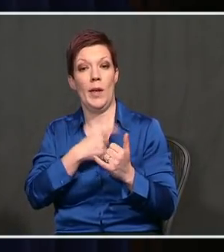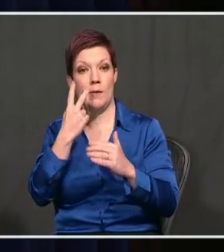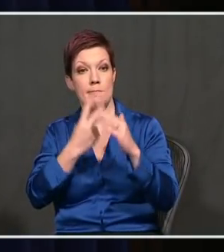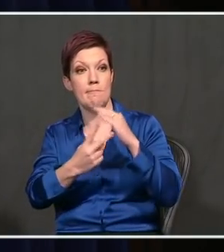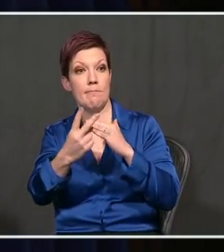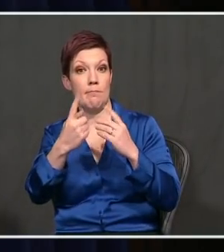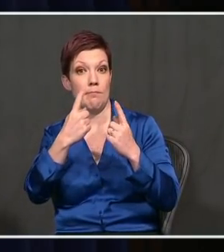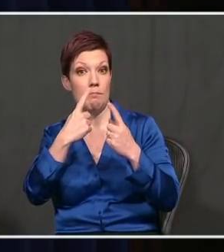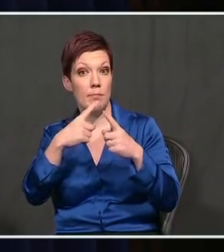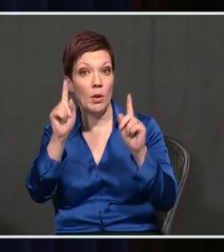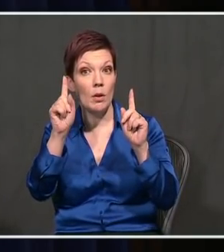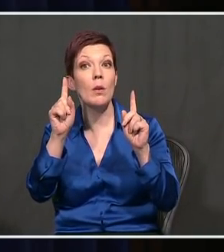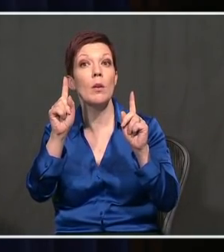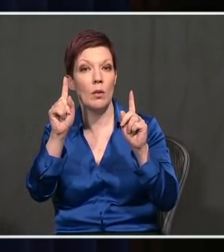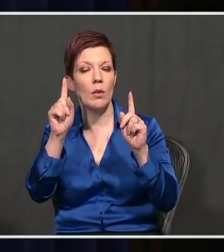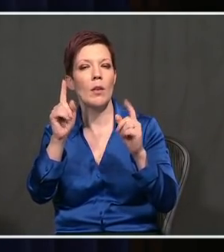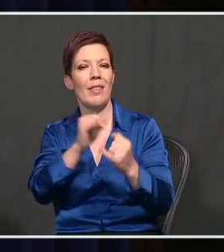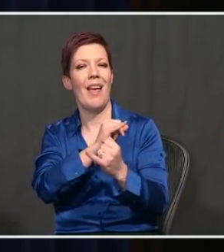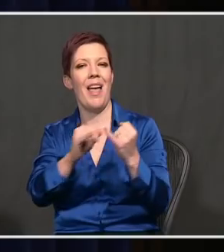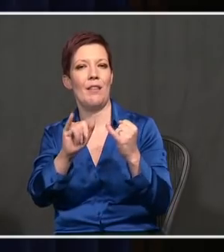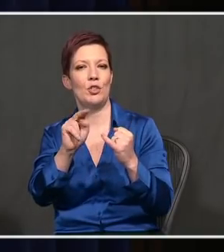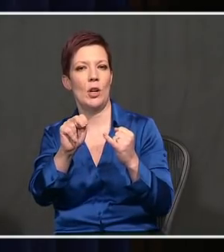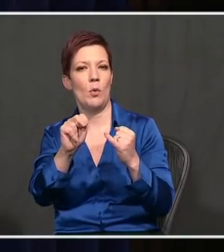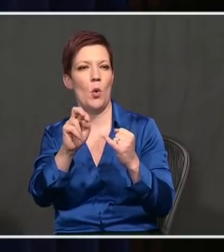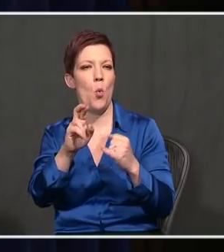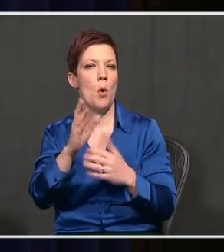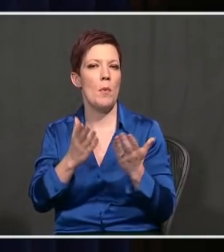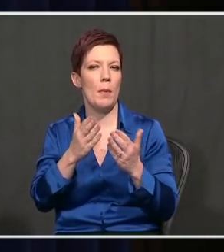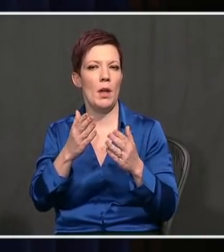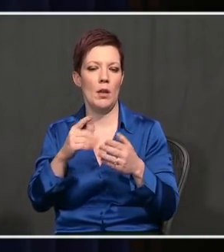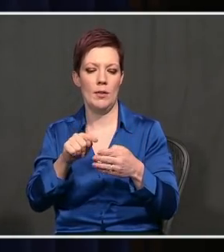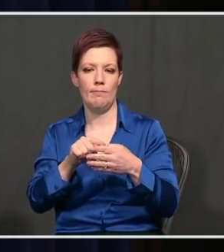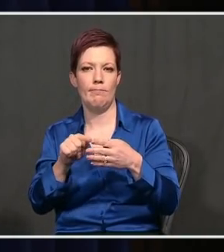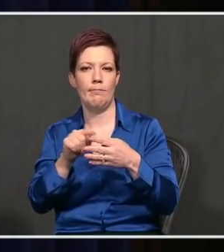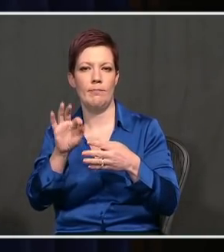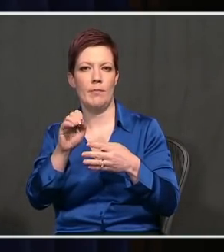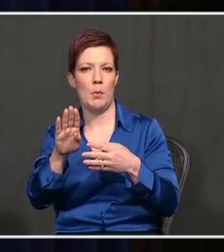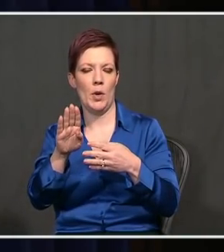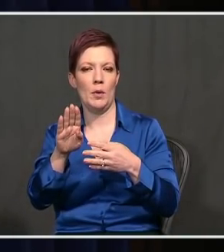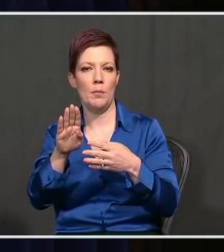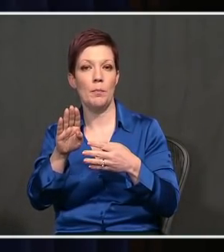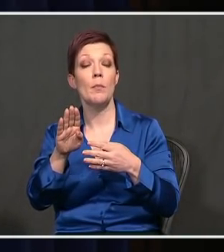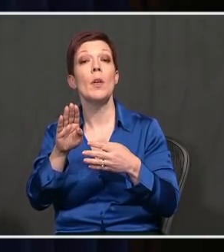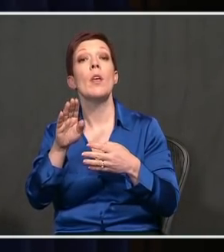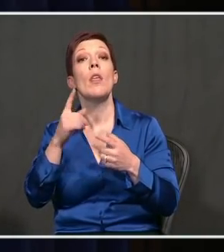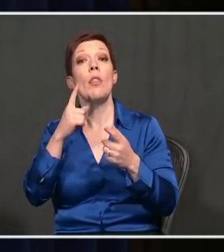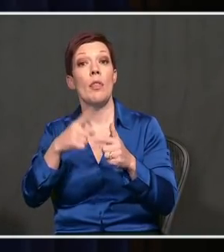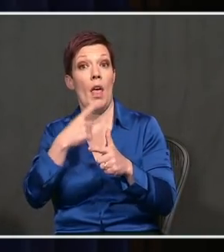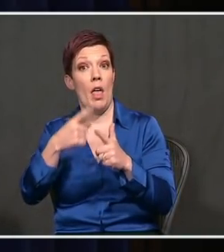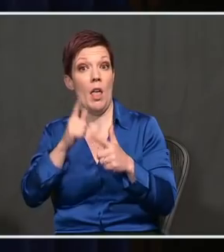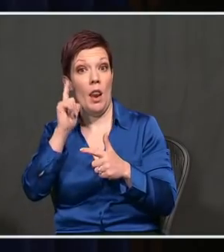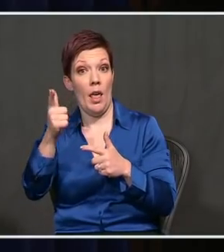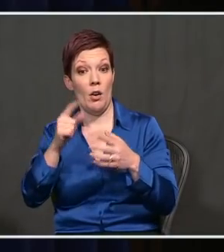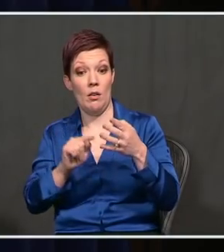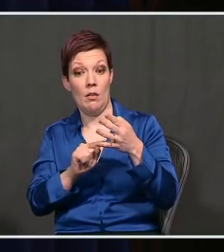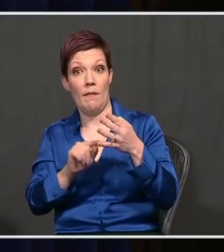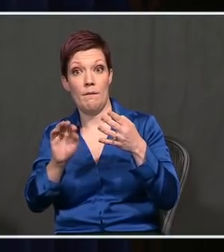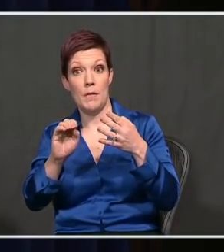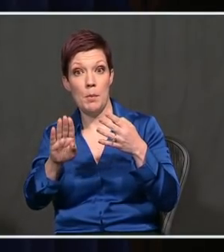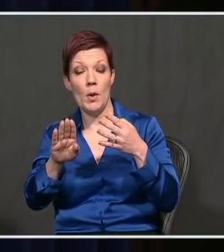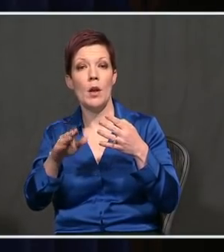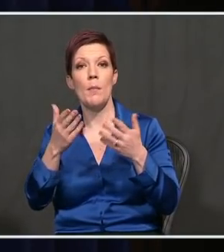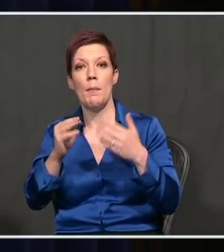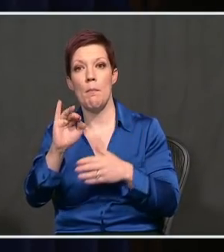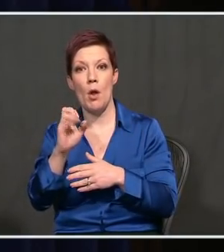somewhere in the end of January or early February, and maybe by late February or early March, that vaccine could become available